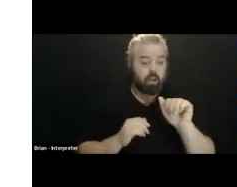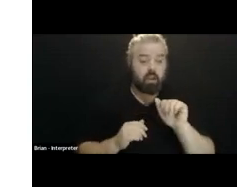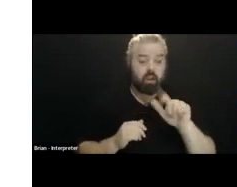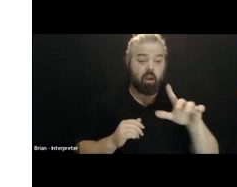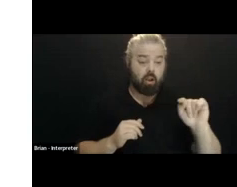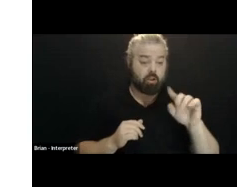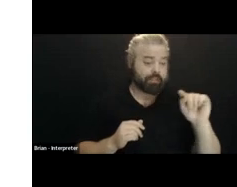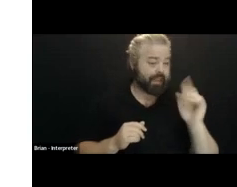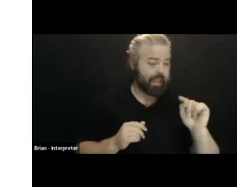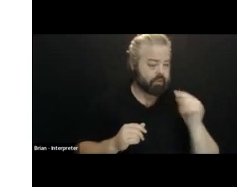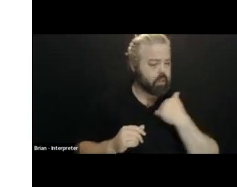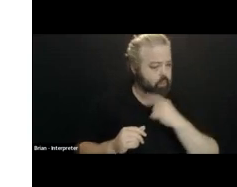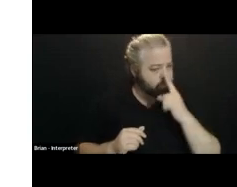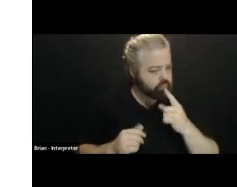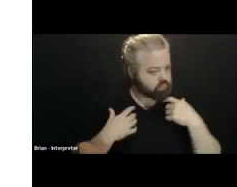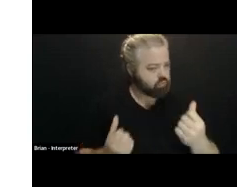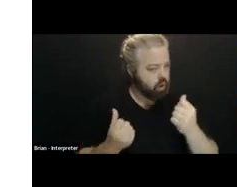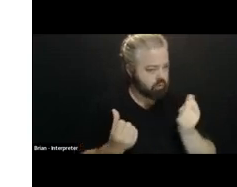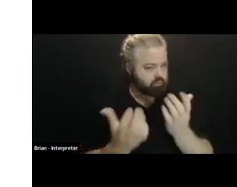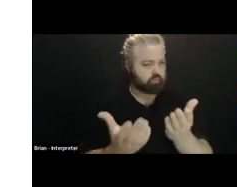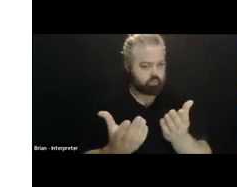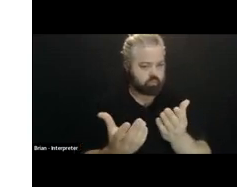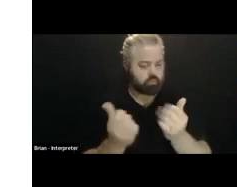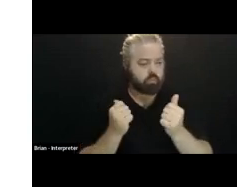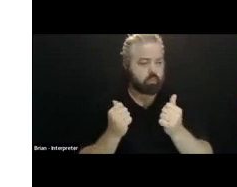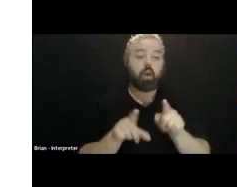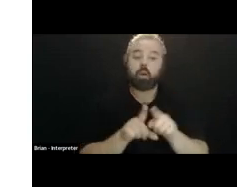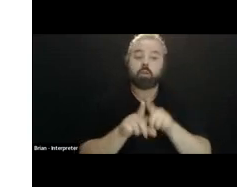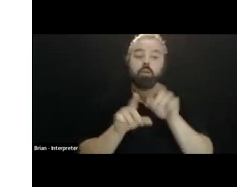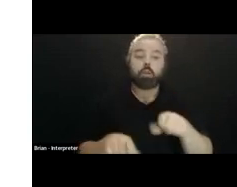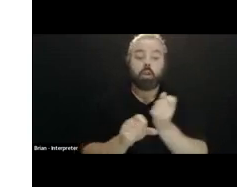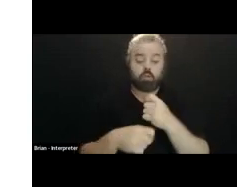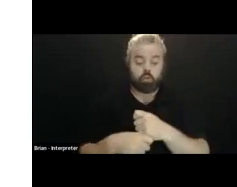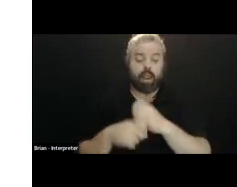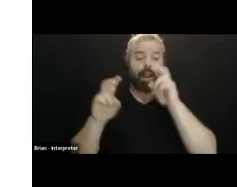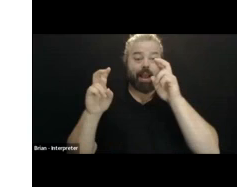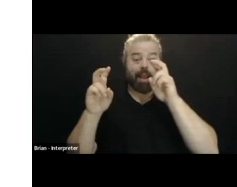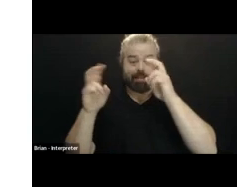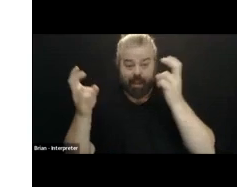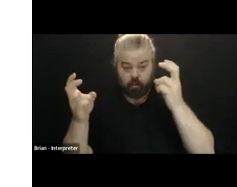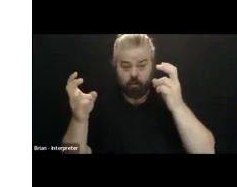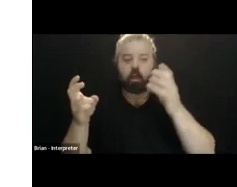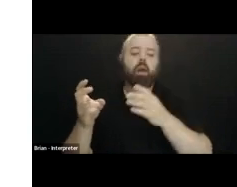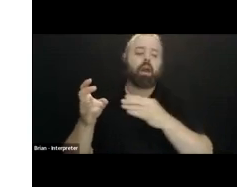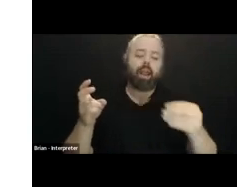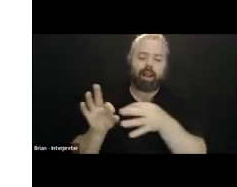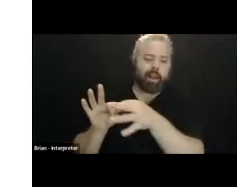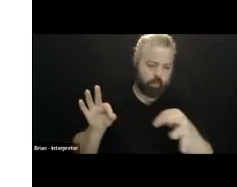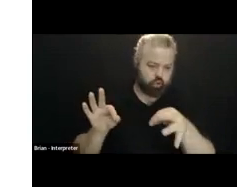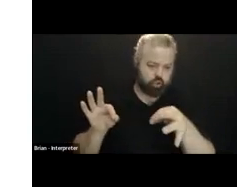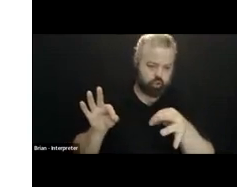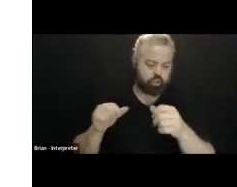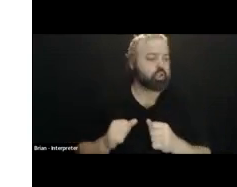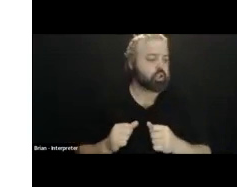that you do that. And you can also create a title and caption for the table. Both of these are things that you